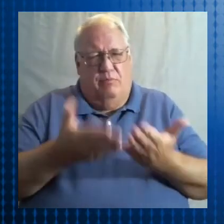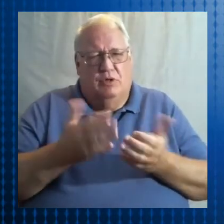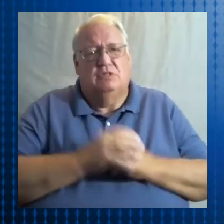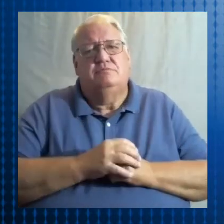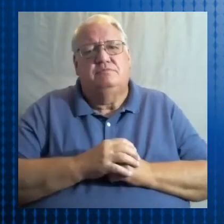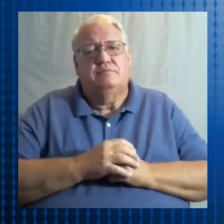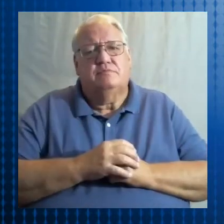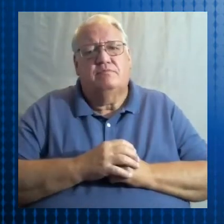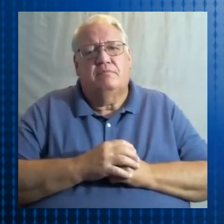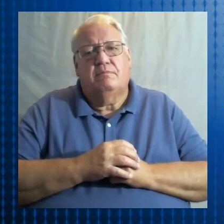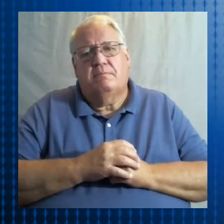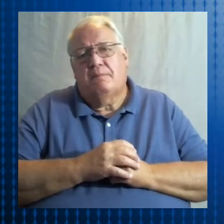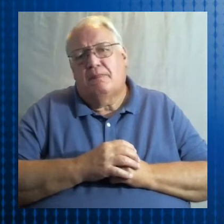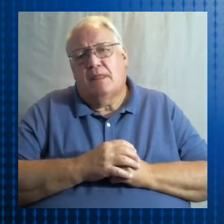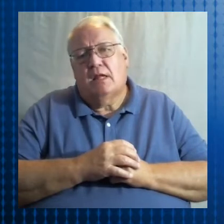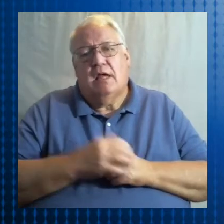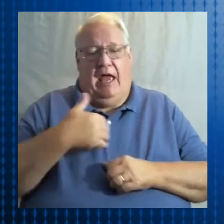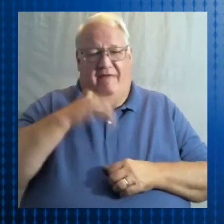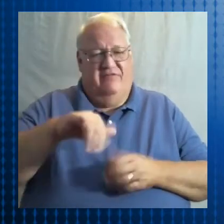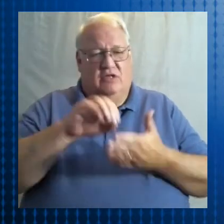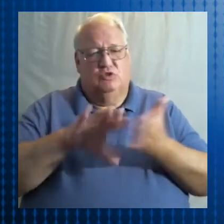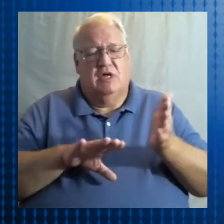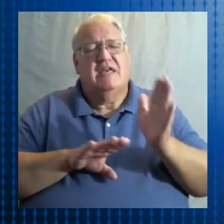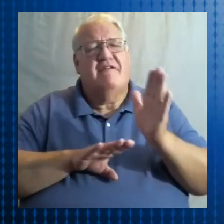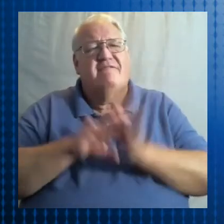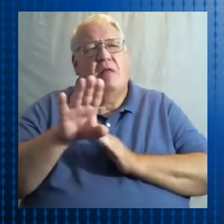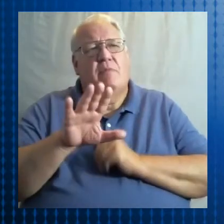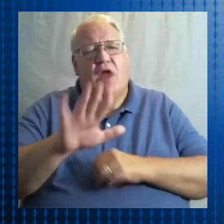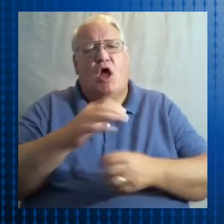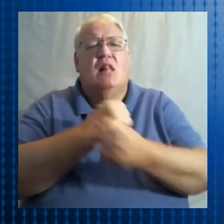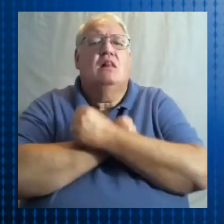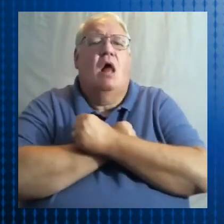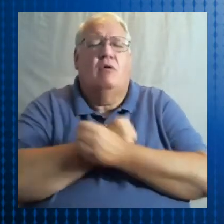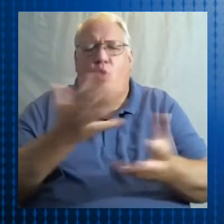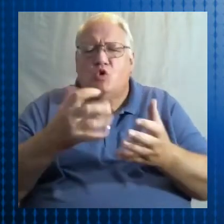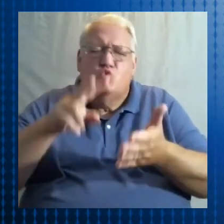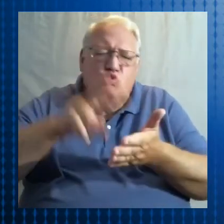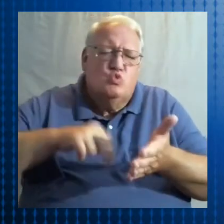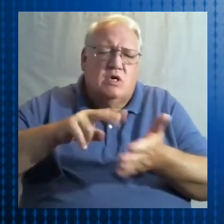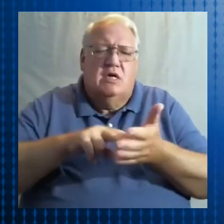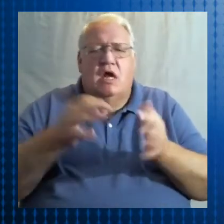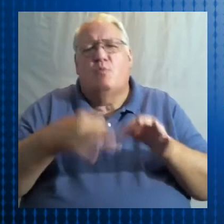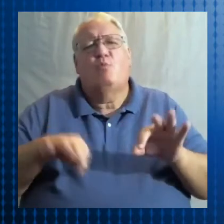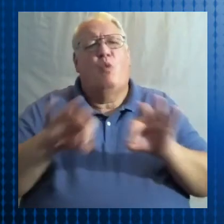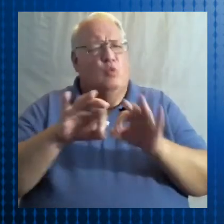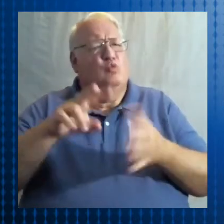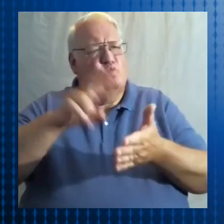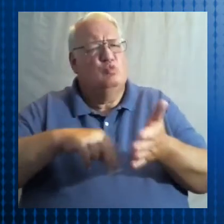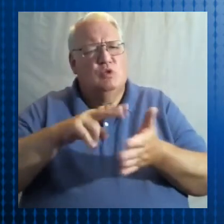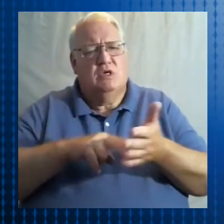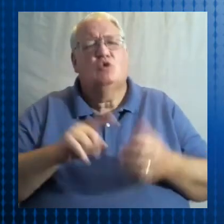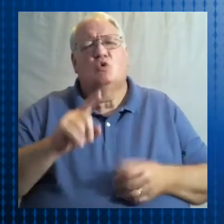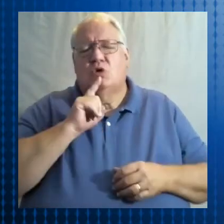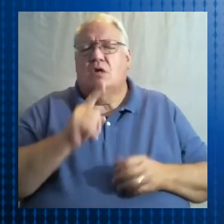literature. Having those students develop a love of reading and realizing the importance reading plays in their lives is truly